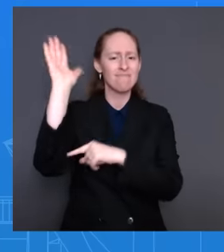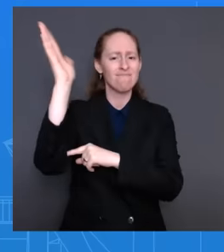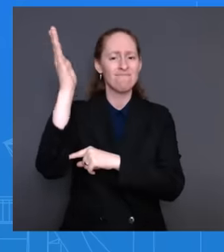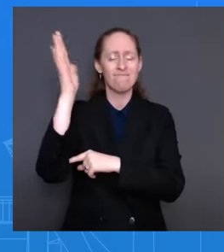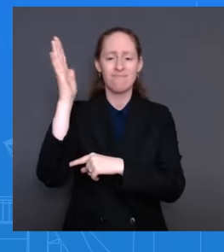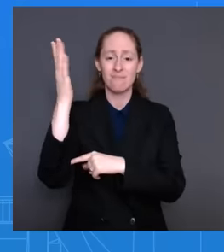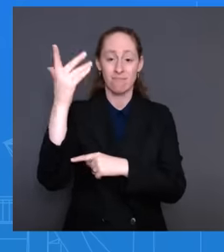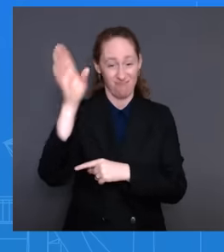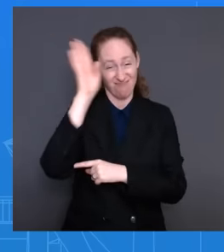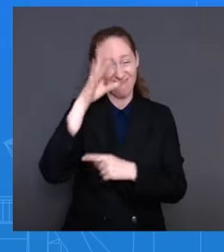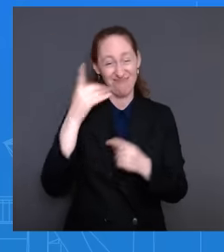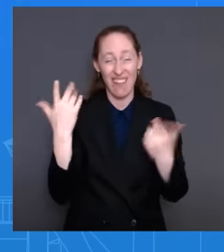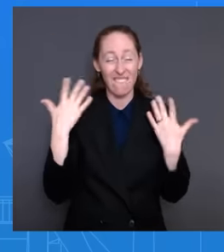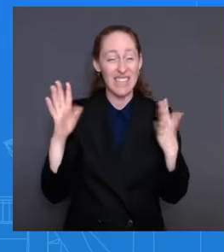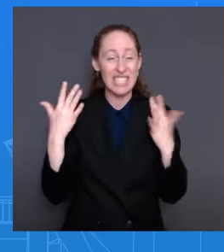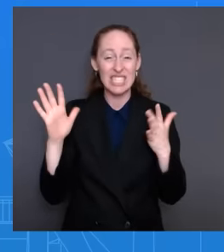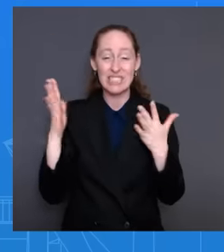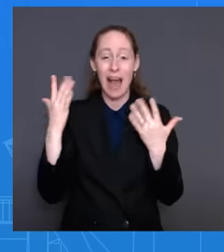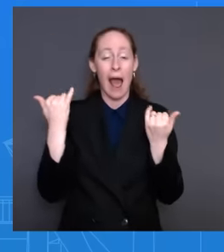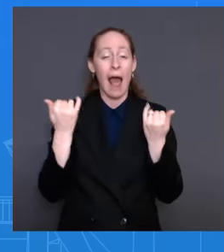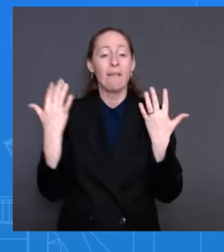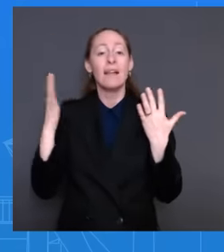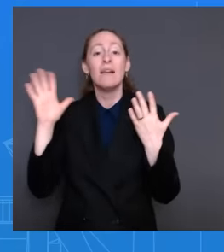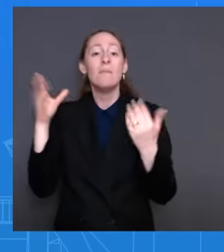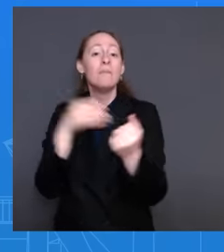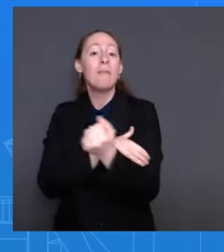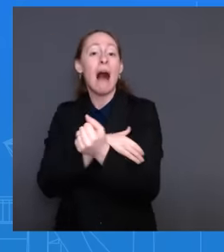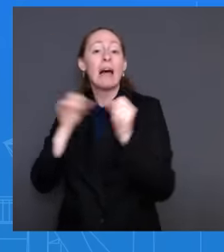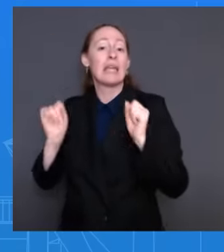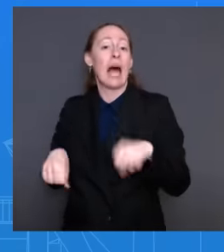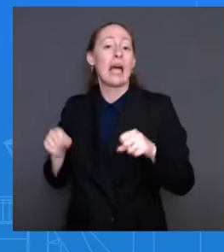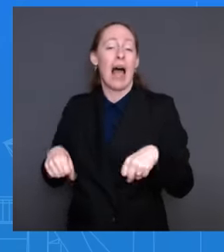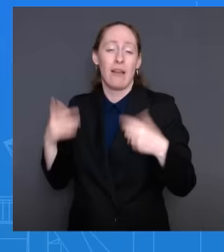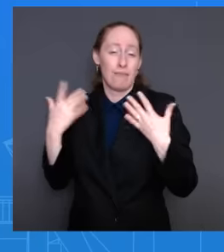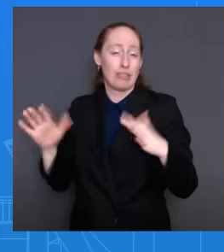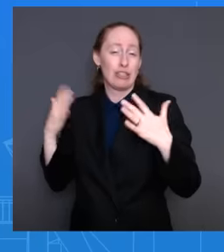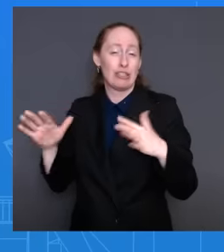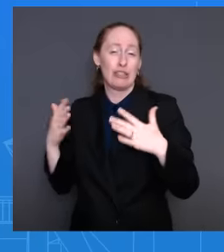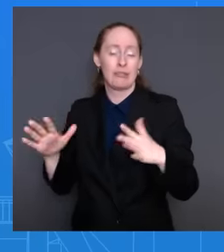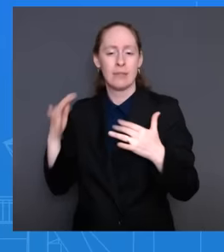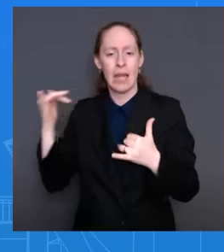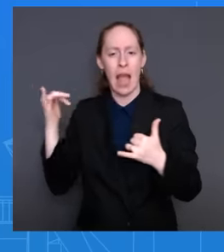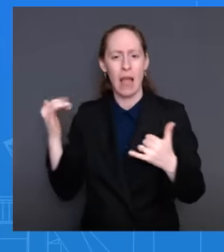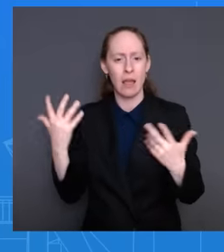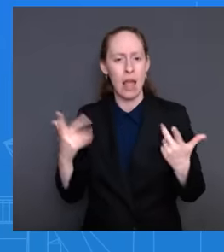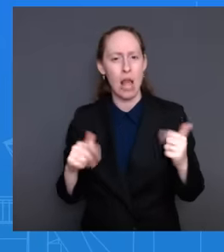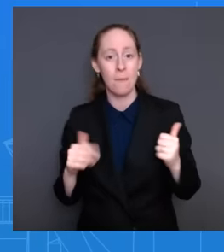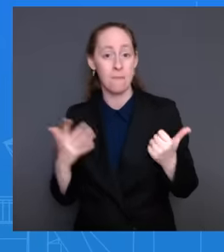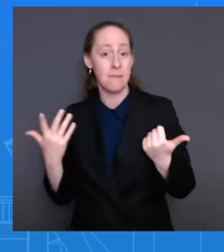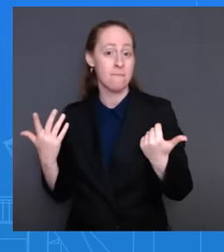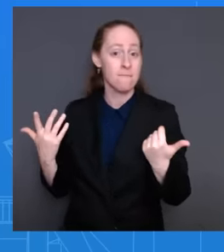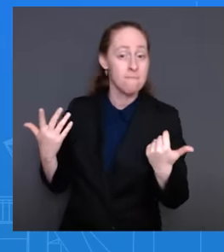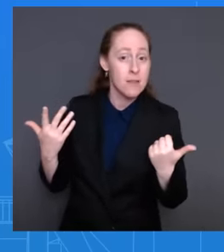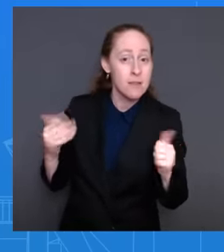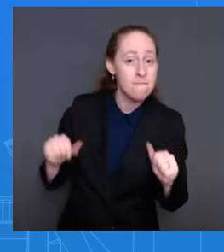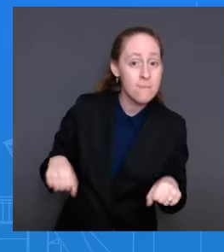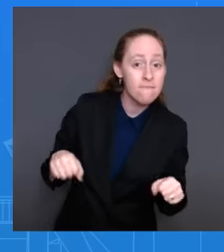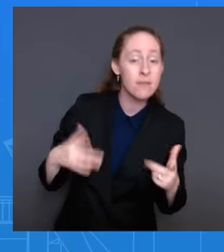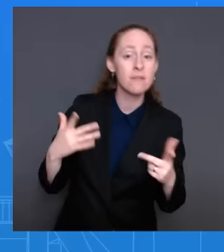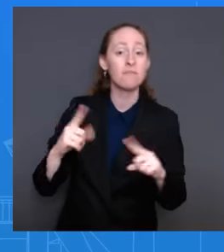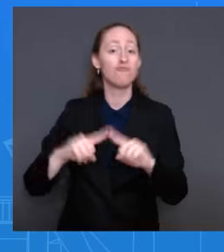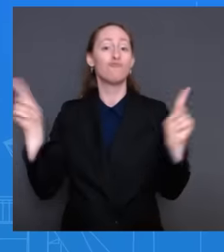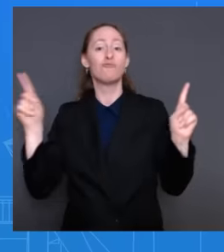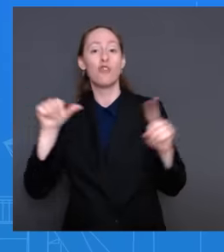from the federal government. We are looking at other executive actions that we can possibly do. This president has done